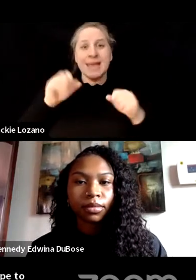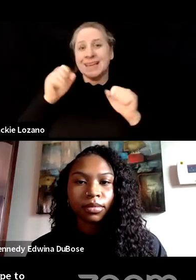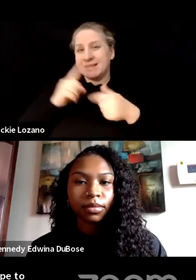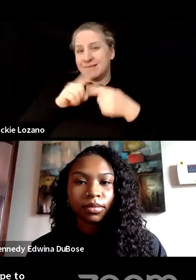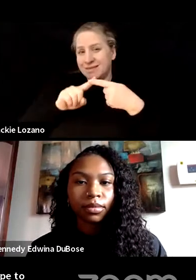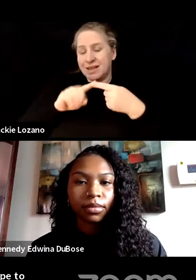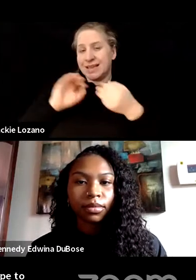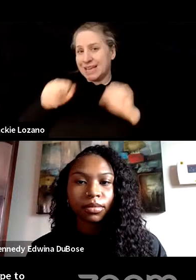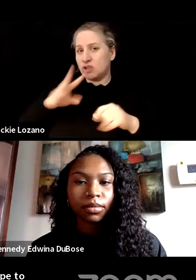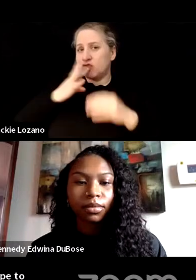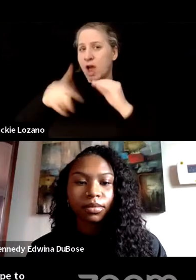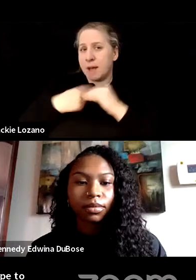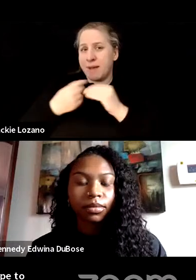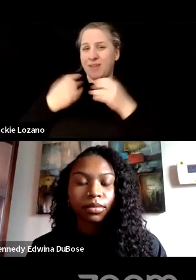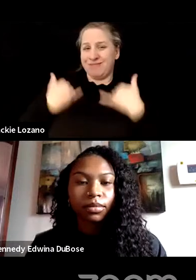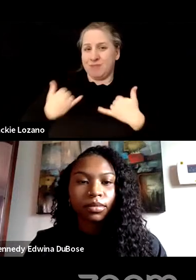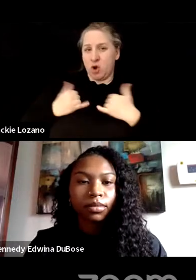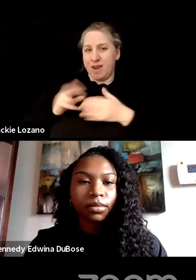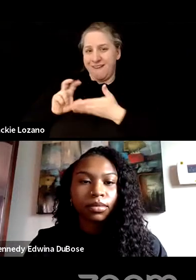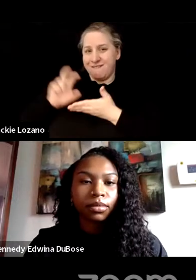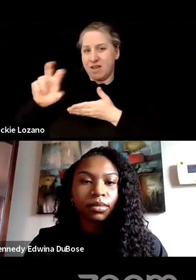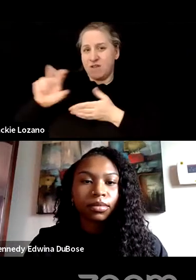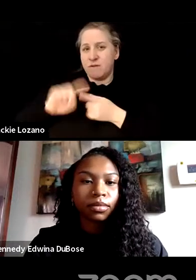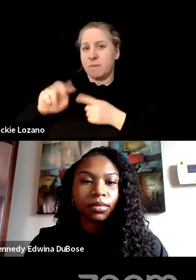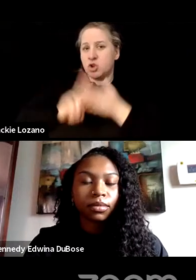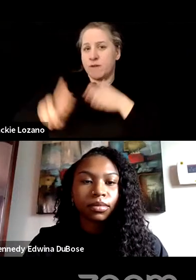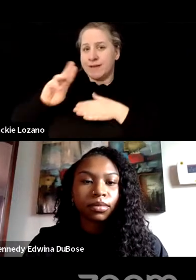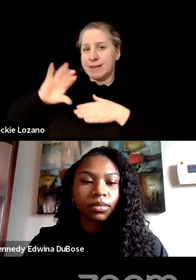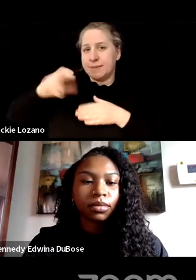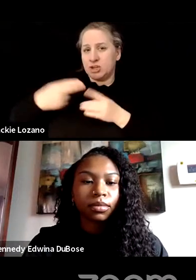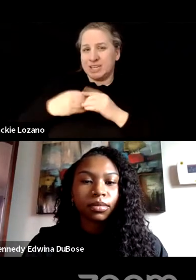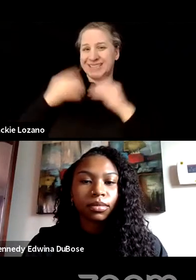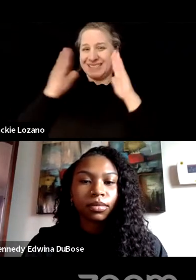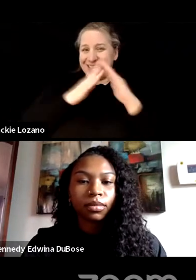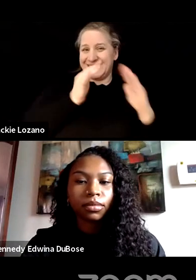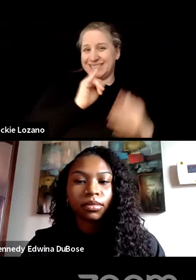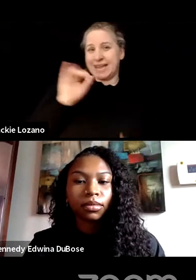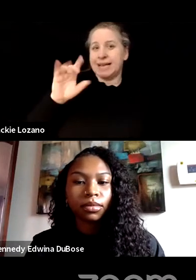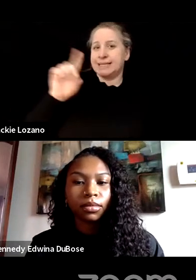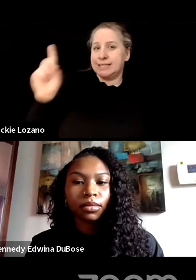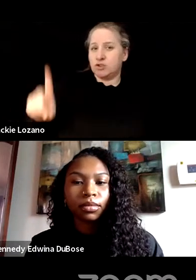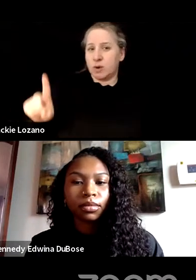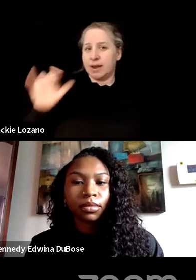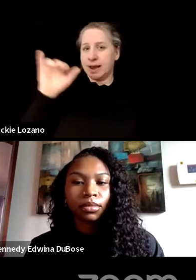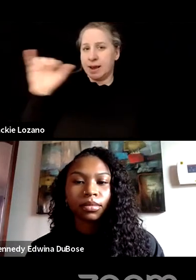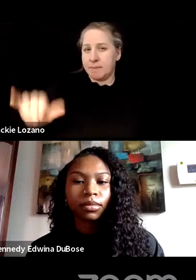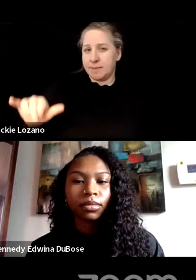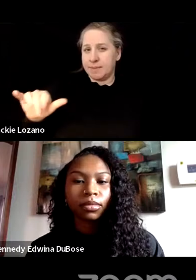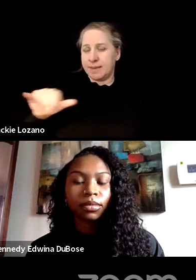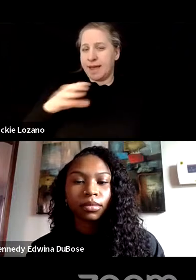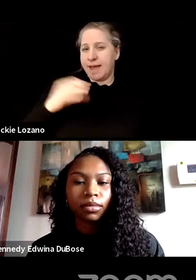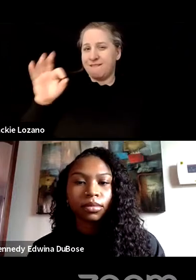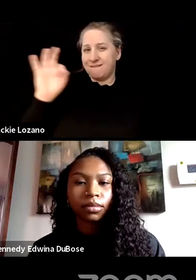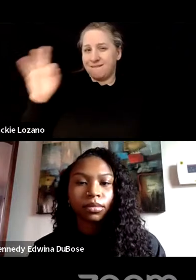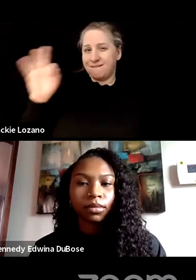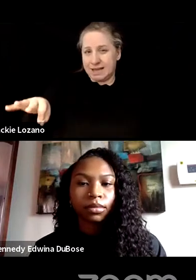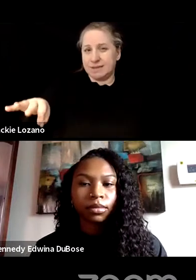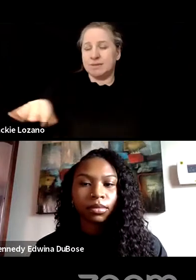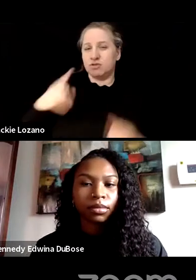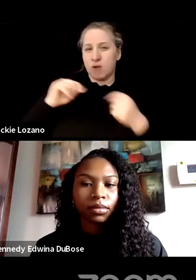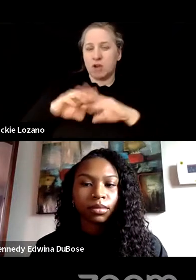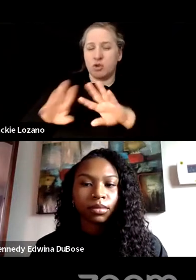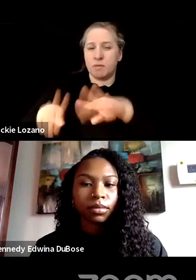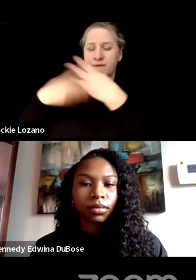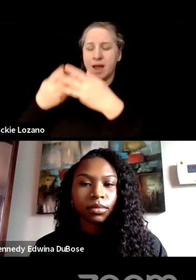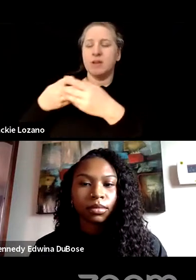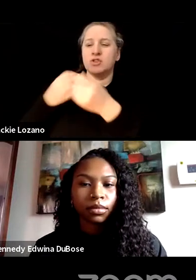current investment from U of M in cities like Detroit, Ypsilanti, and Flint, specifically in providing financial support in